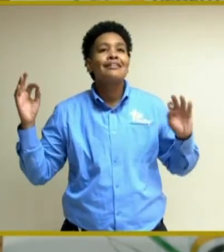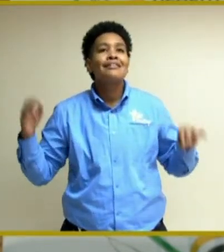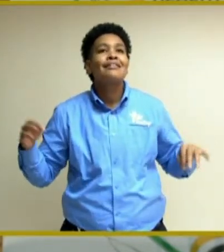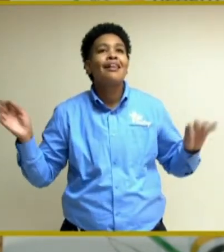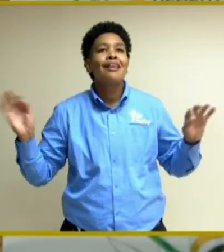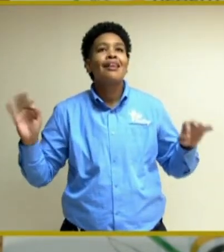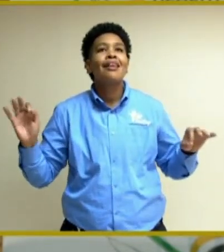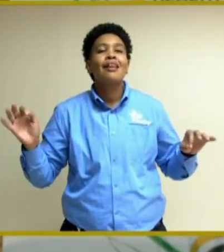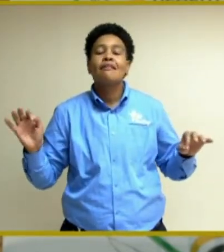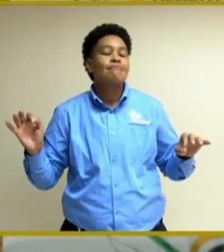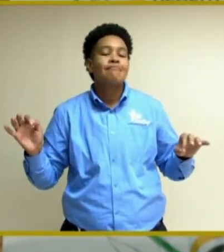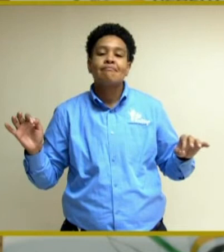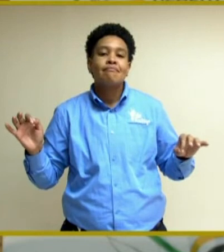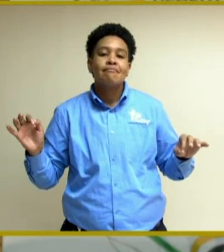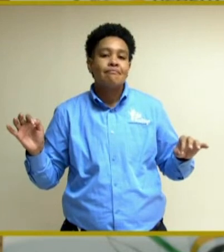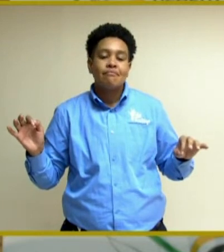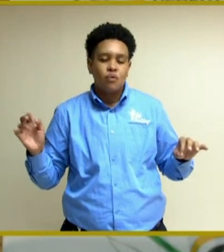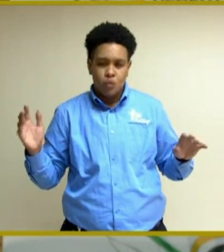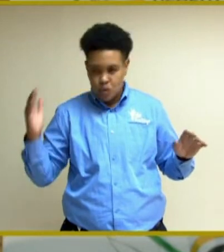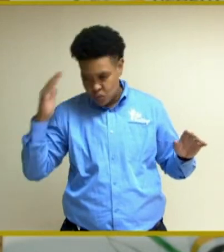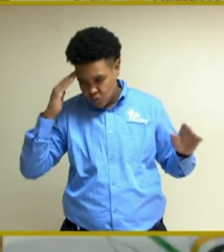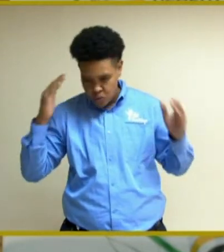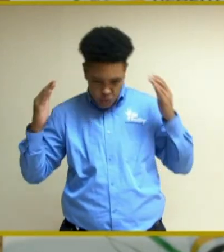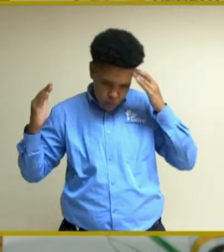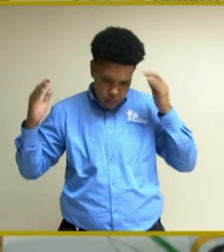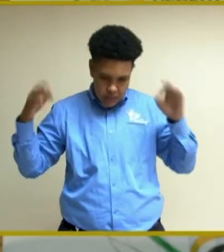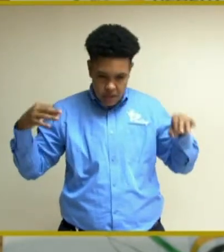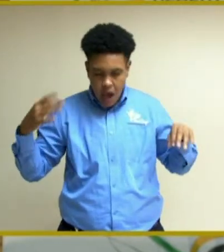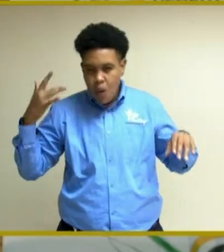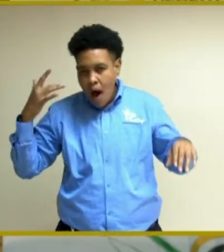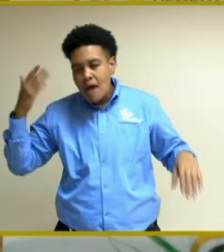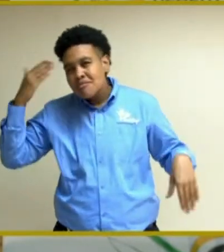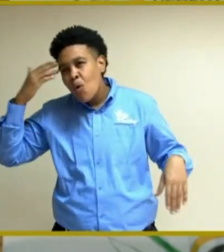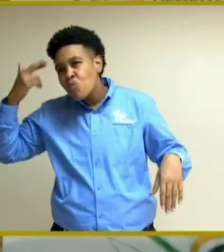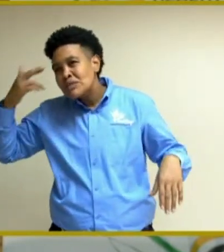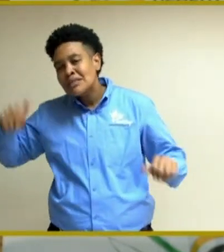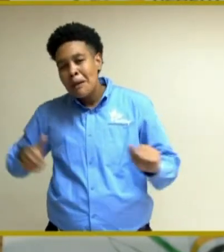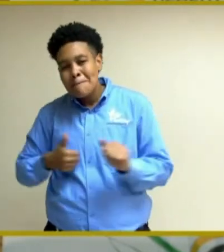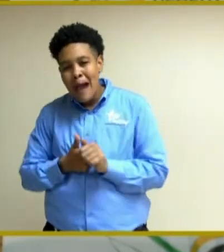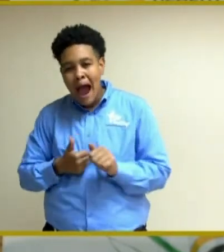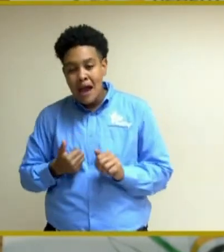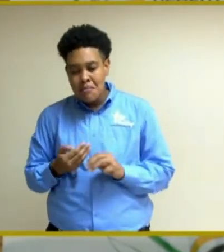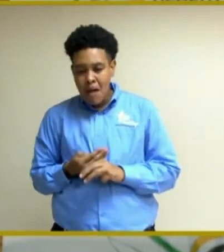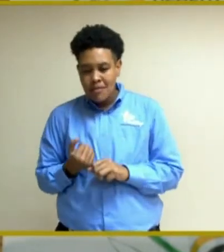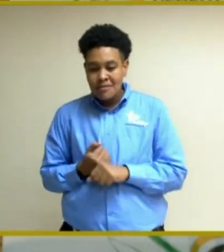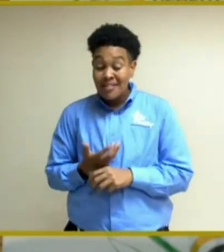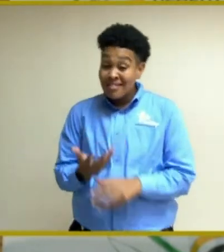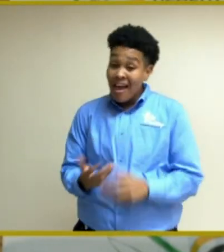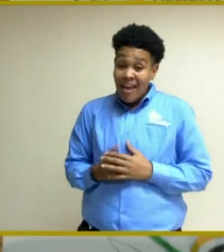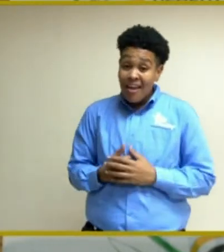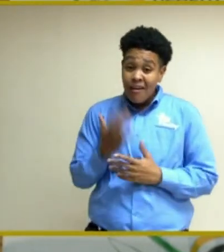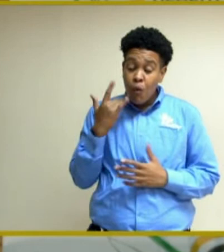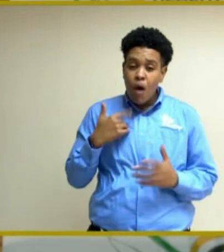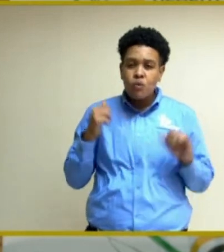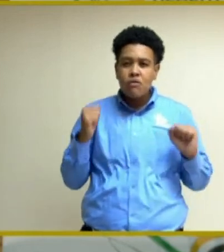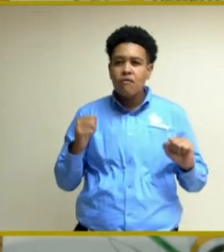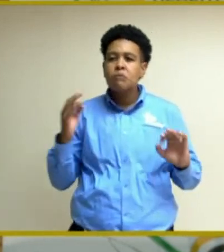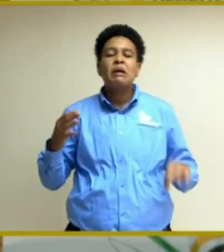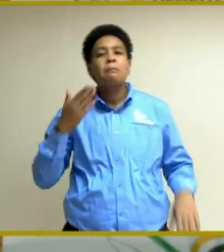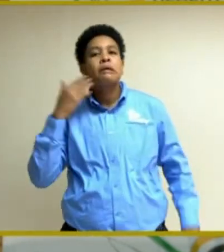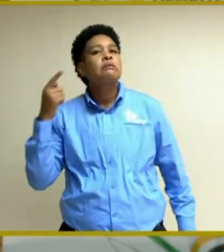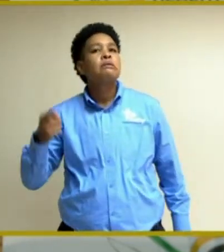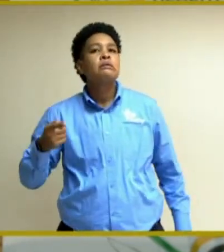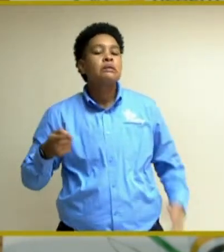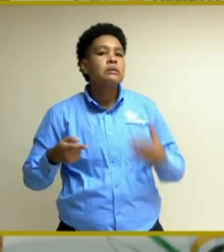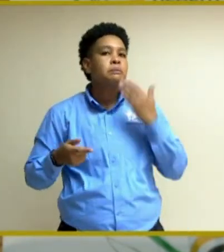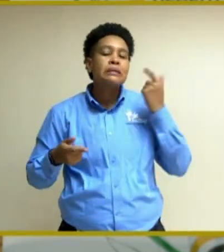decisions in a vacuum, nor do we take them without significant consideration and efforts that